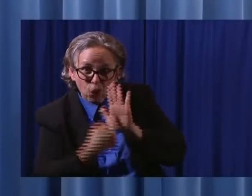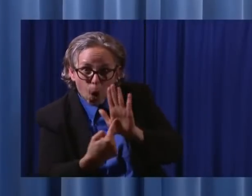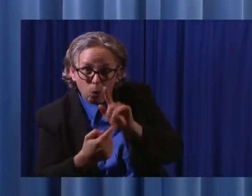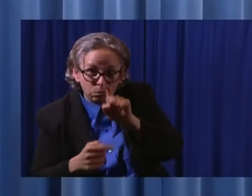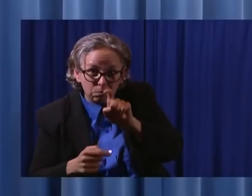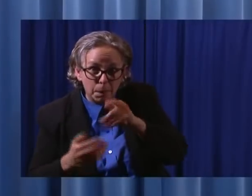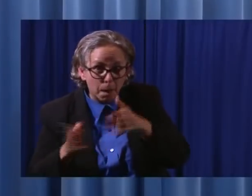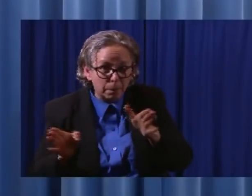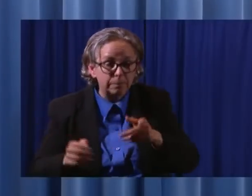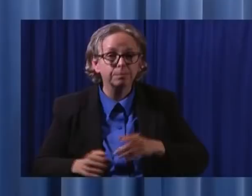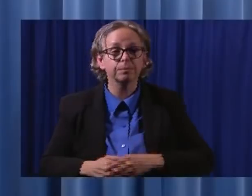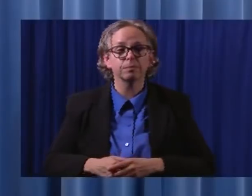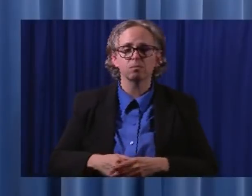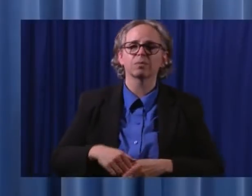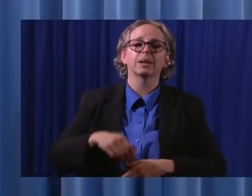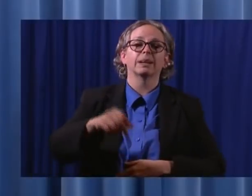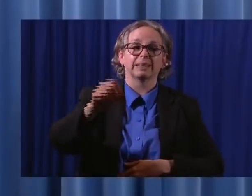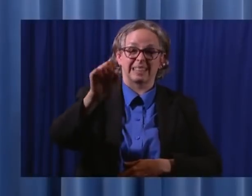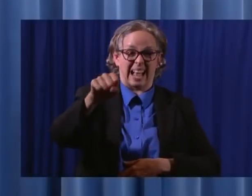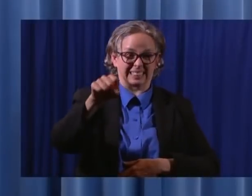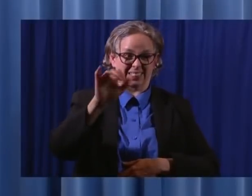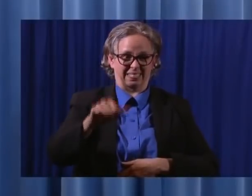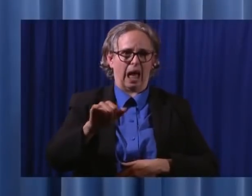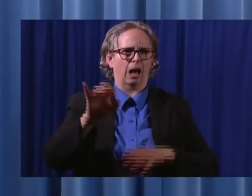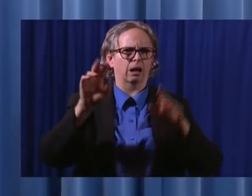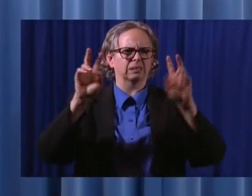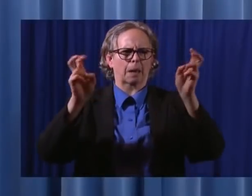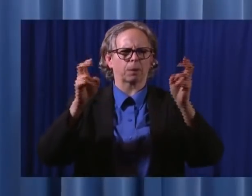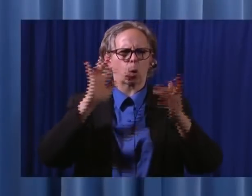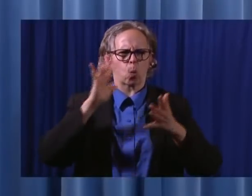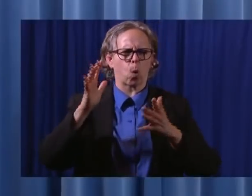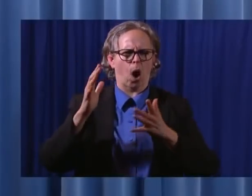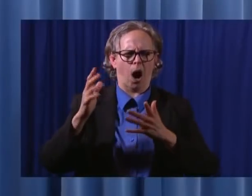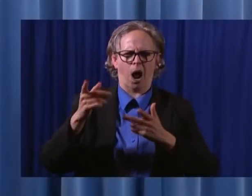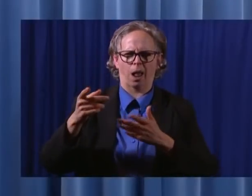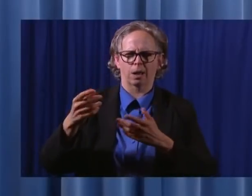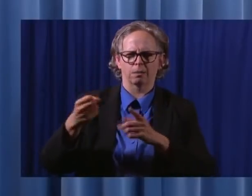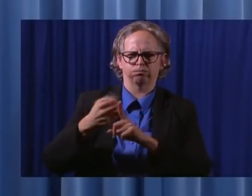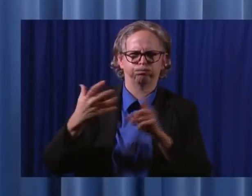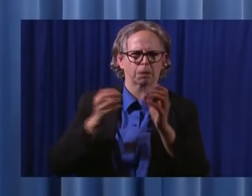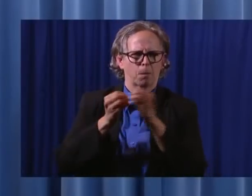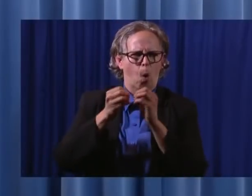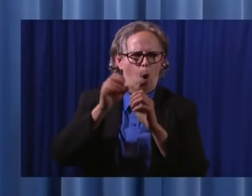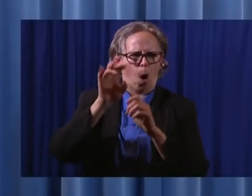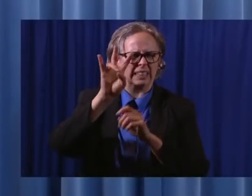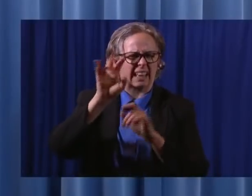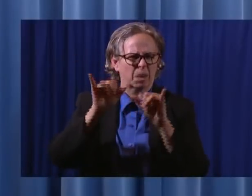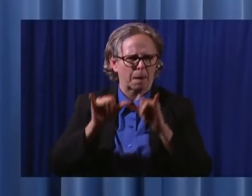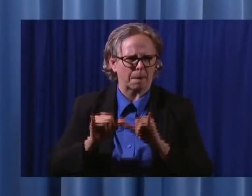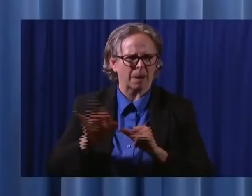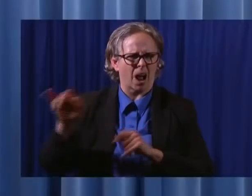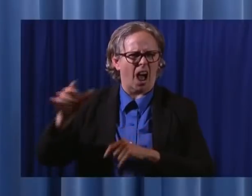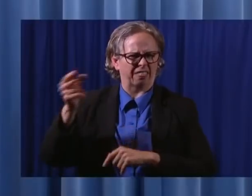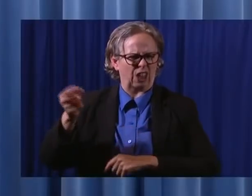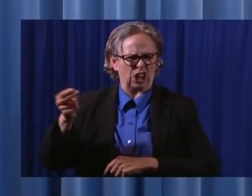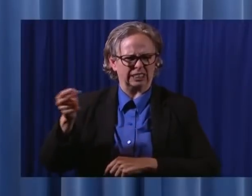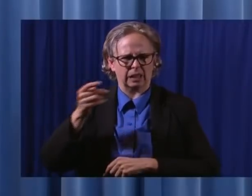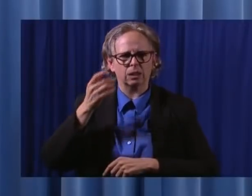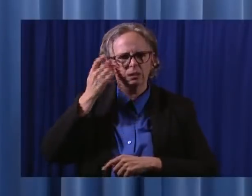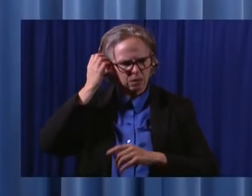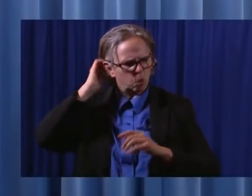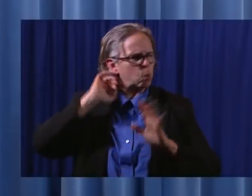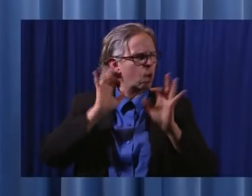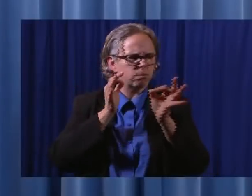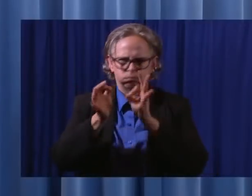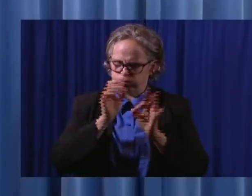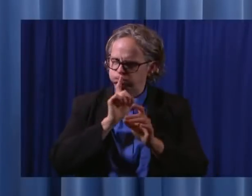Talk a little bit about that on Thursday. We will. And I'll go through the 7 metrics and talk